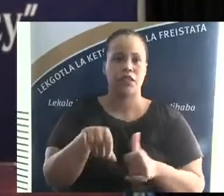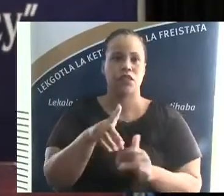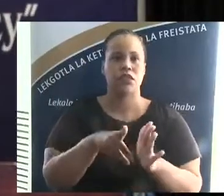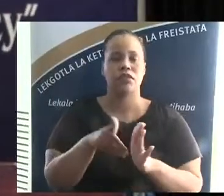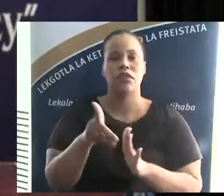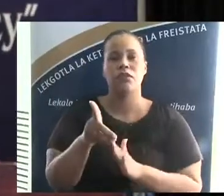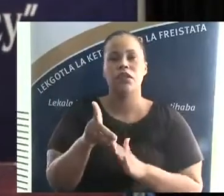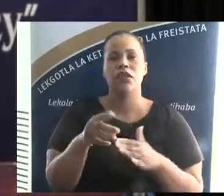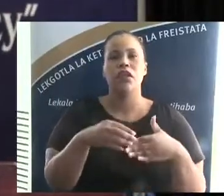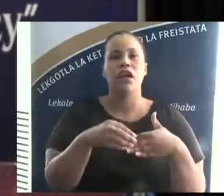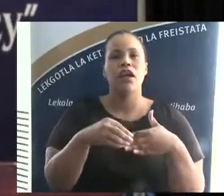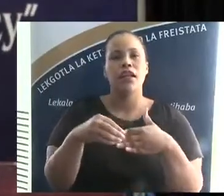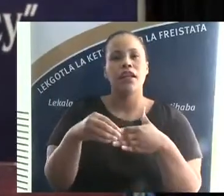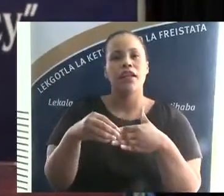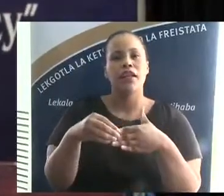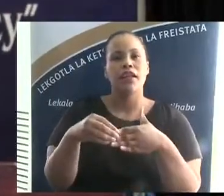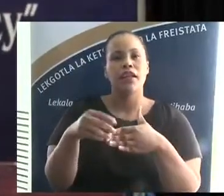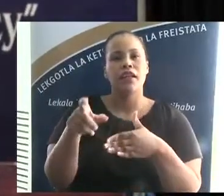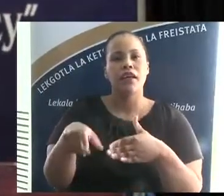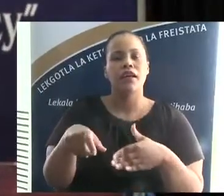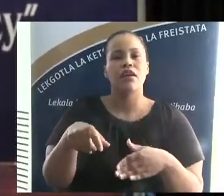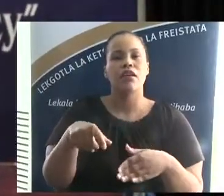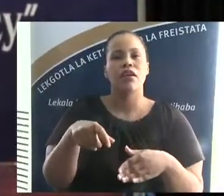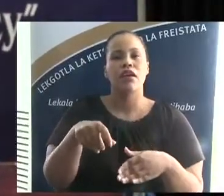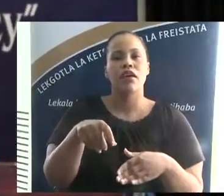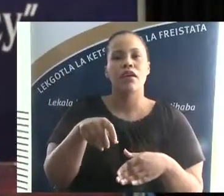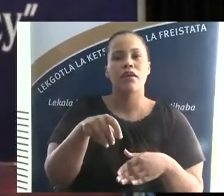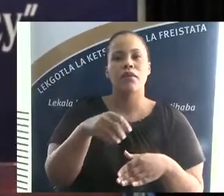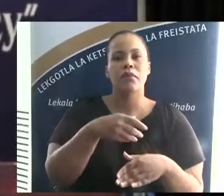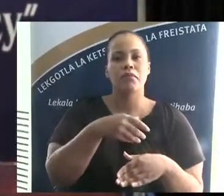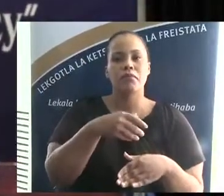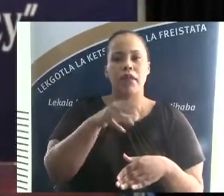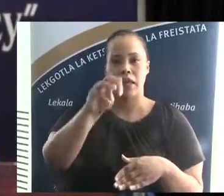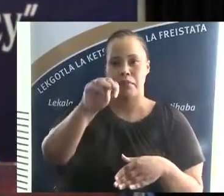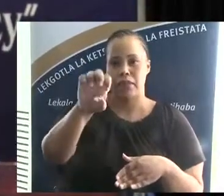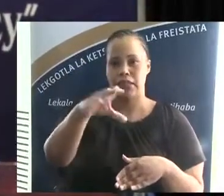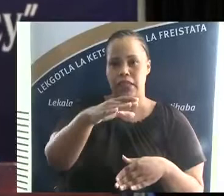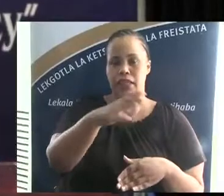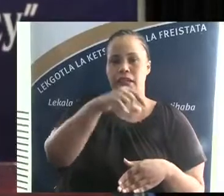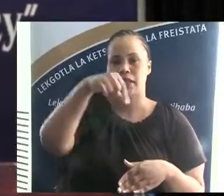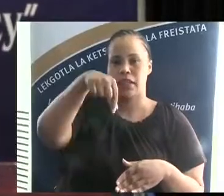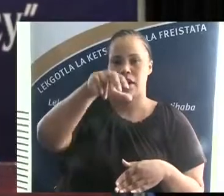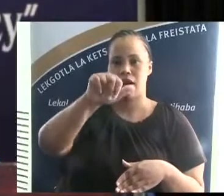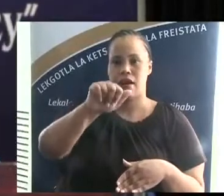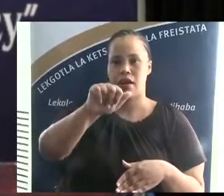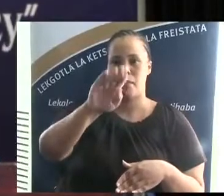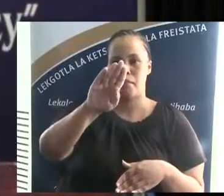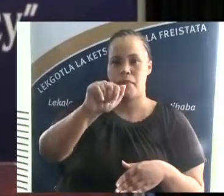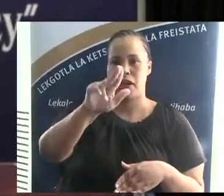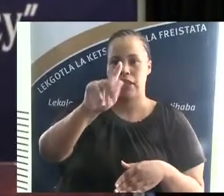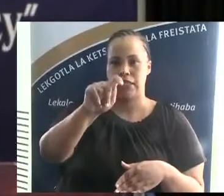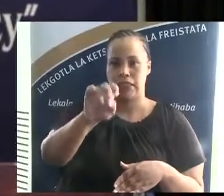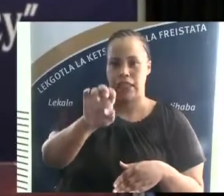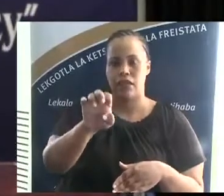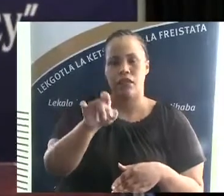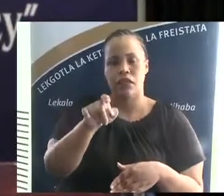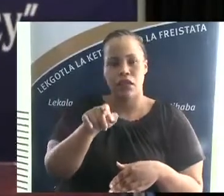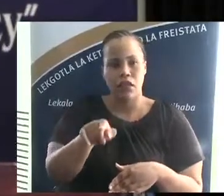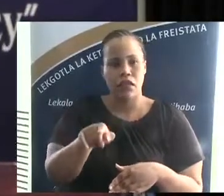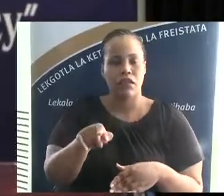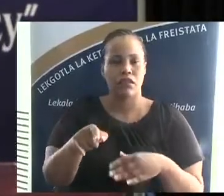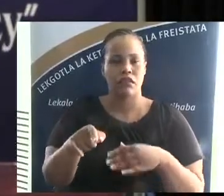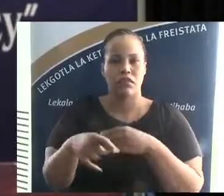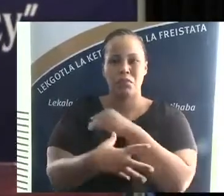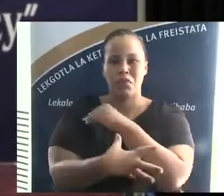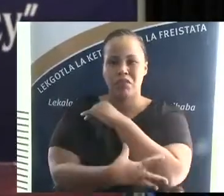led by our MEC, MEC Tabate, remains central in the fight against social ills such as poverty,